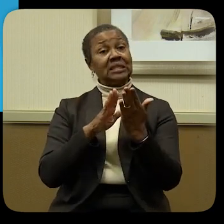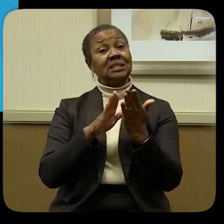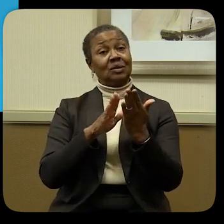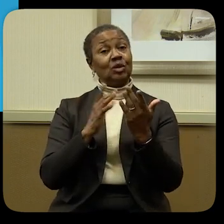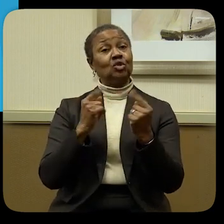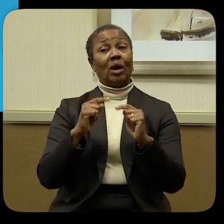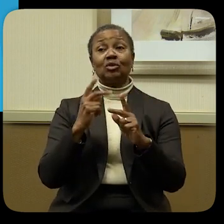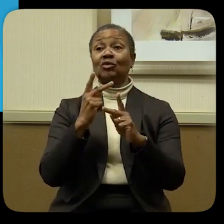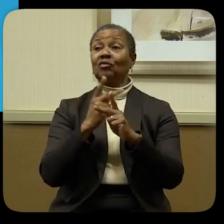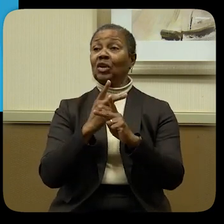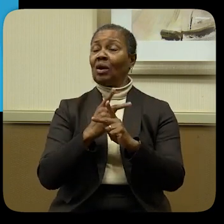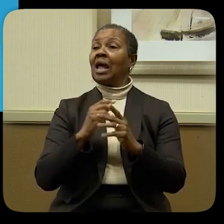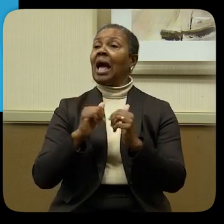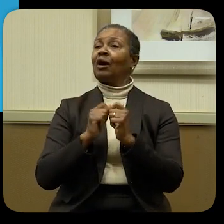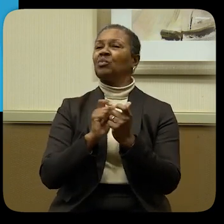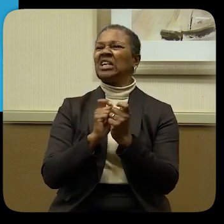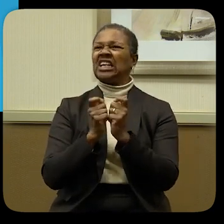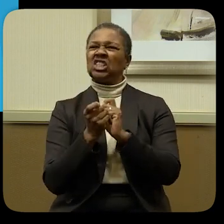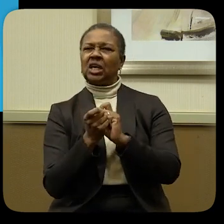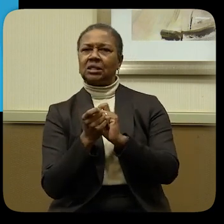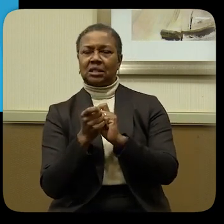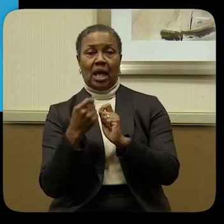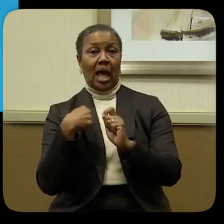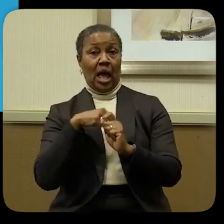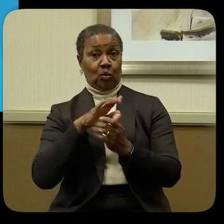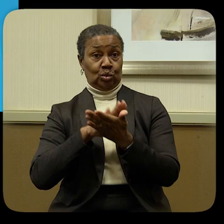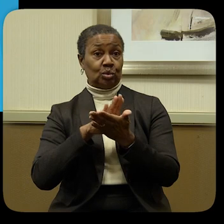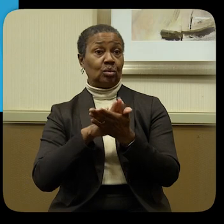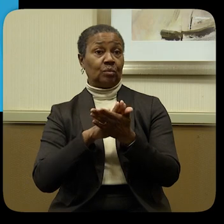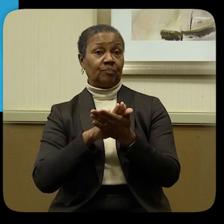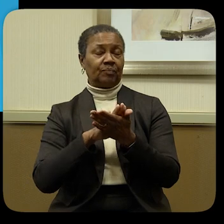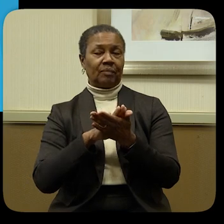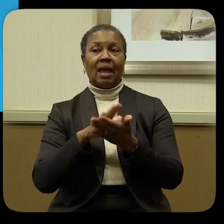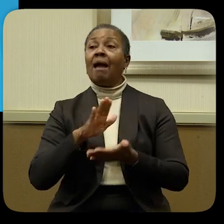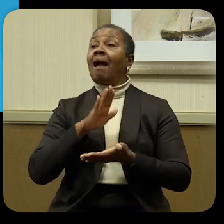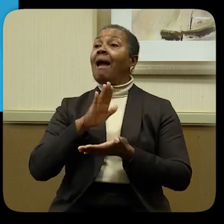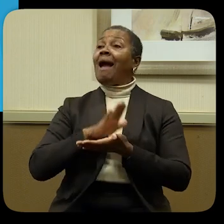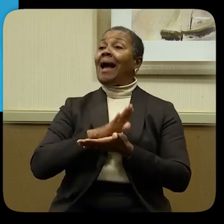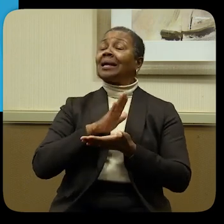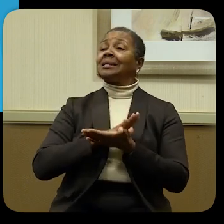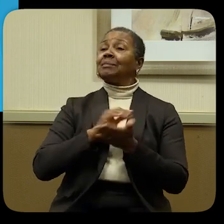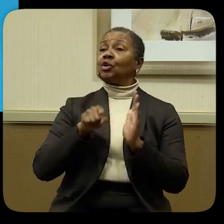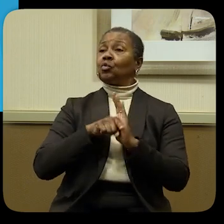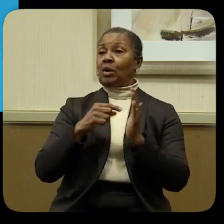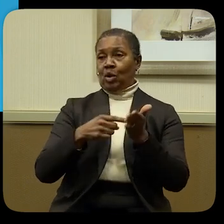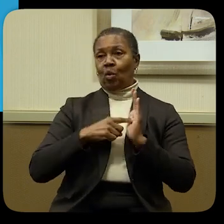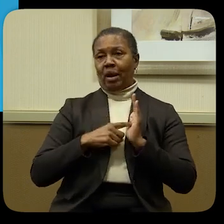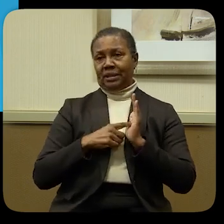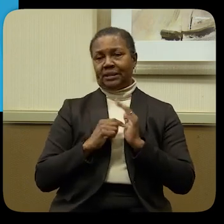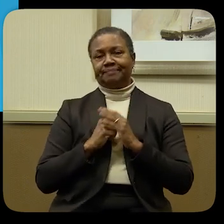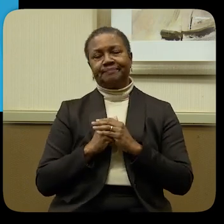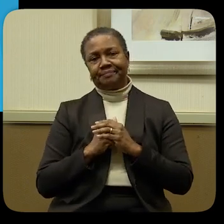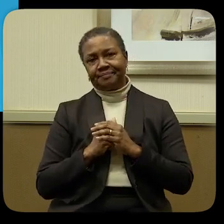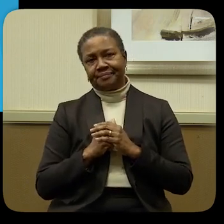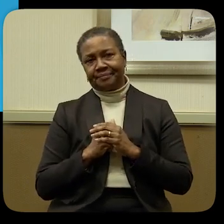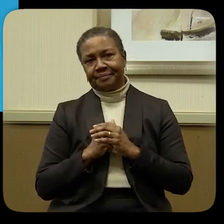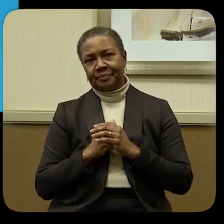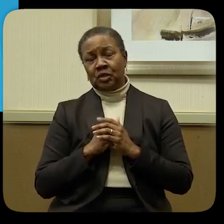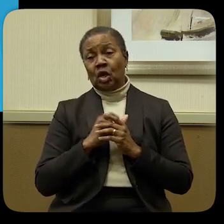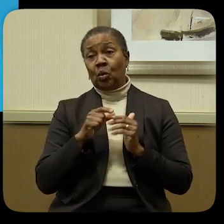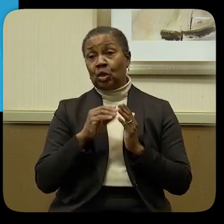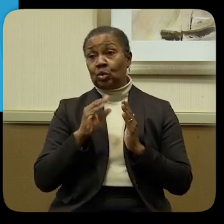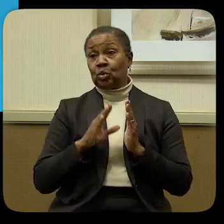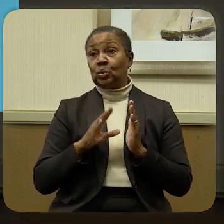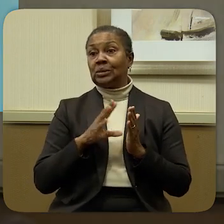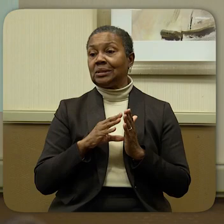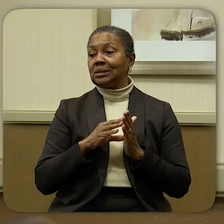trying to figure out how do we adjust our school. Academic requirements. So thinking about when your students